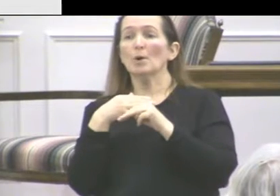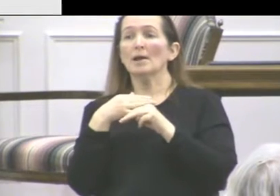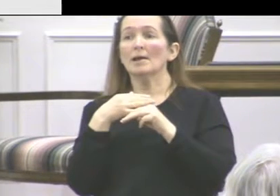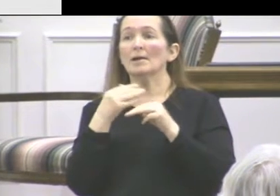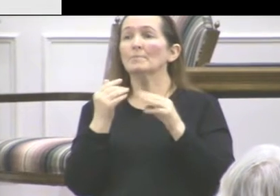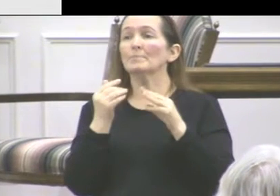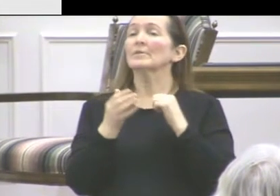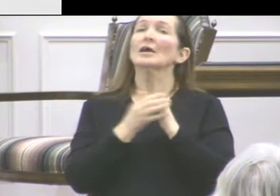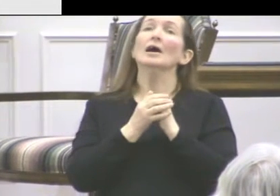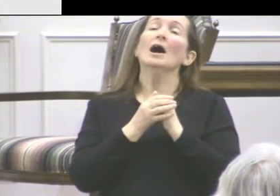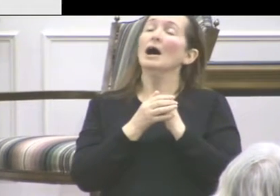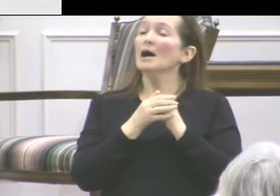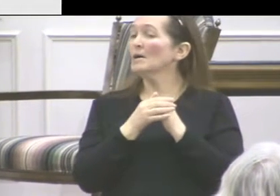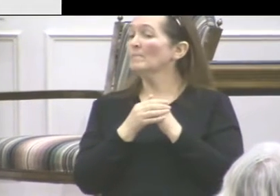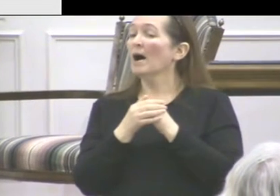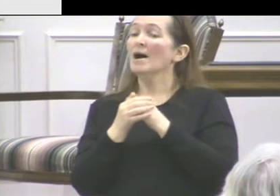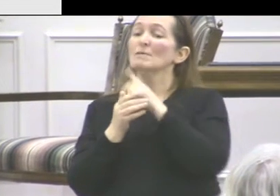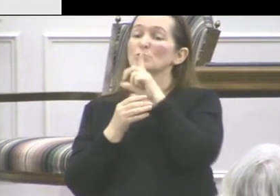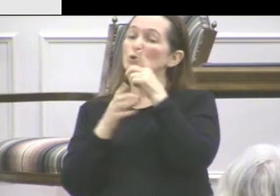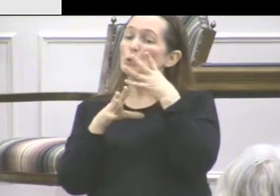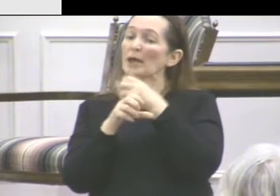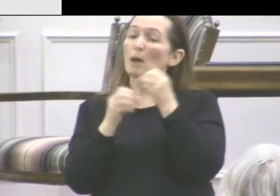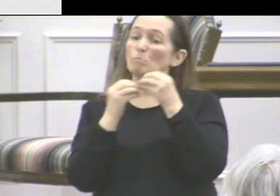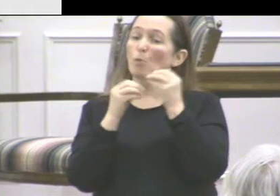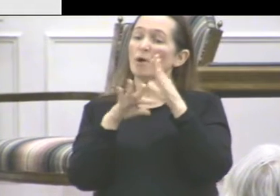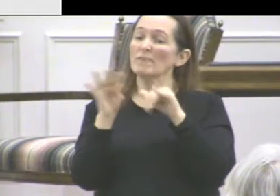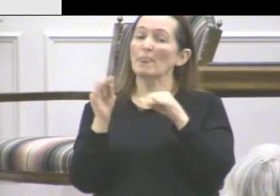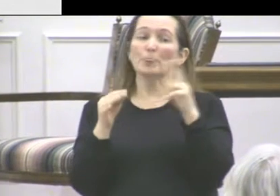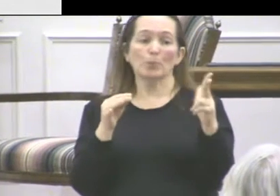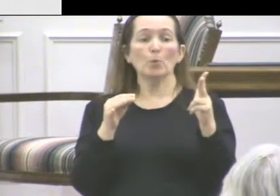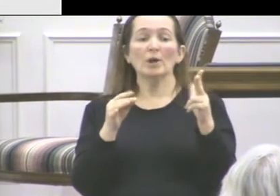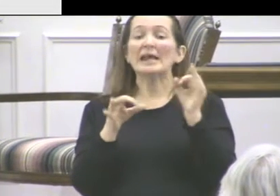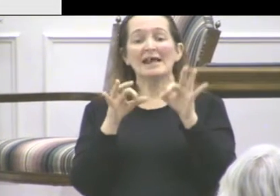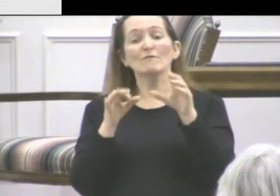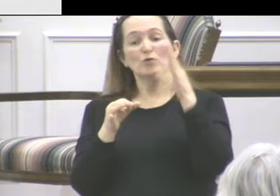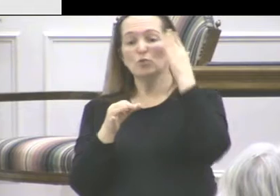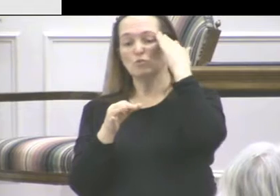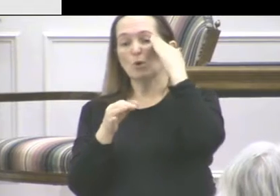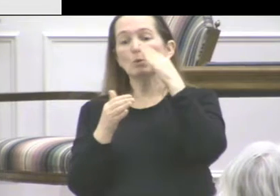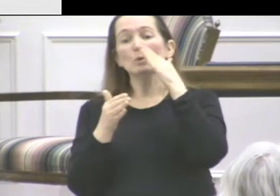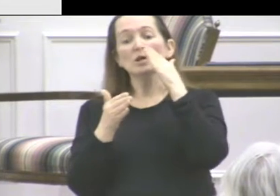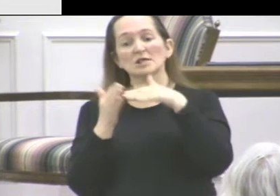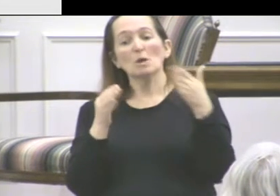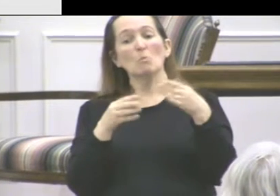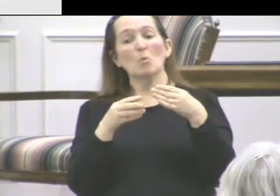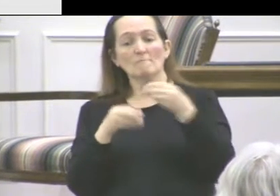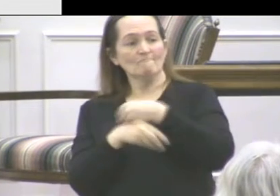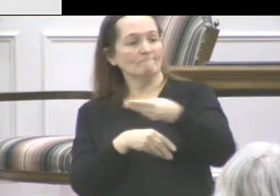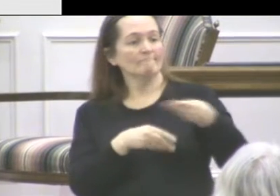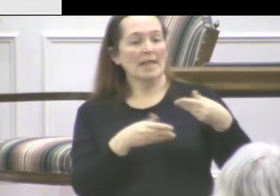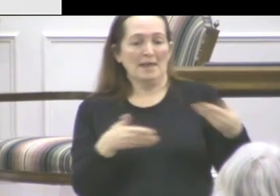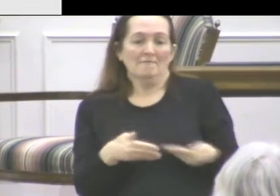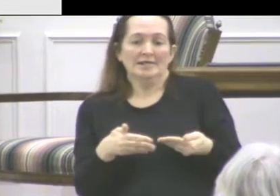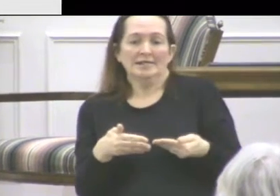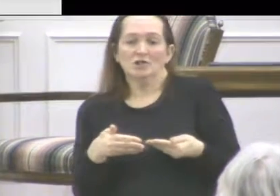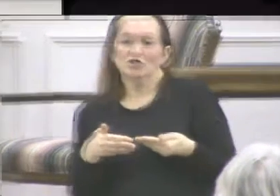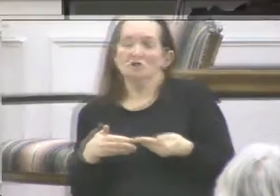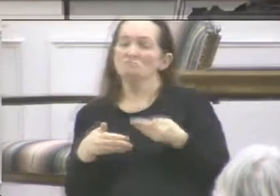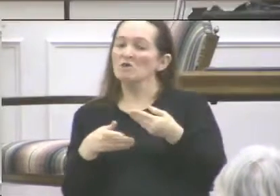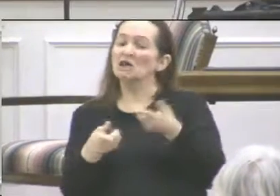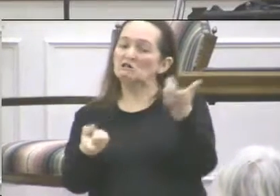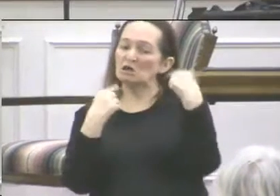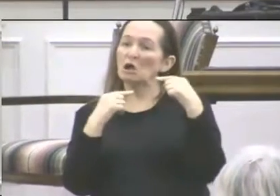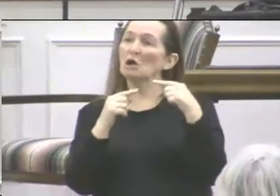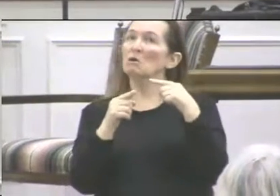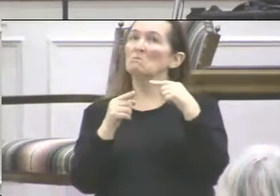sure you can get more than three. So it's just an opportunity to invite everybody around just to let them know who we are.